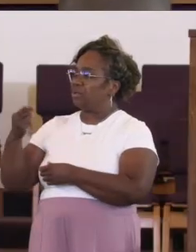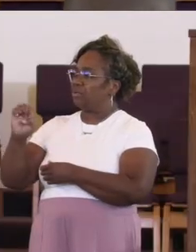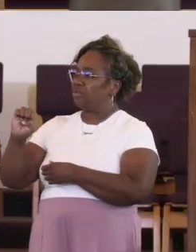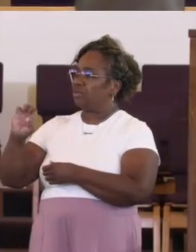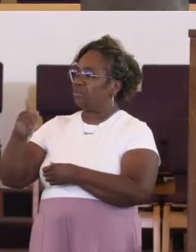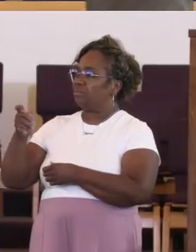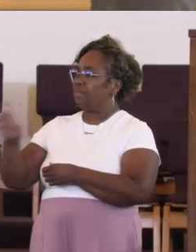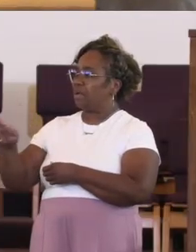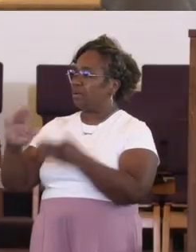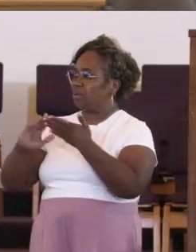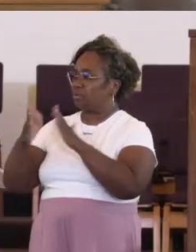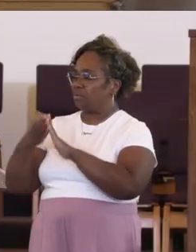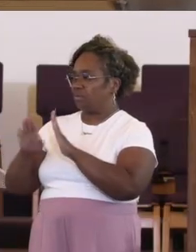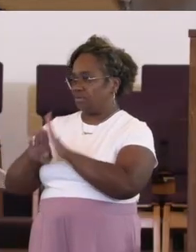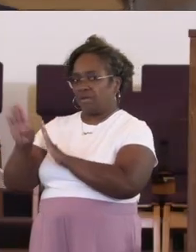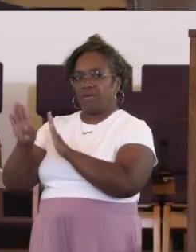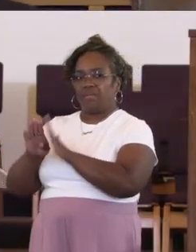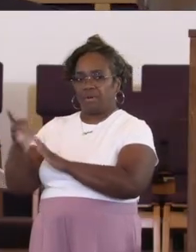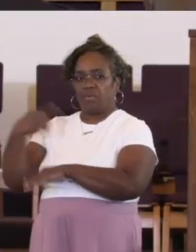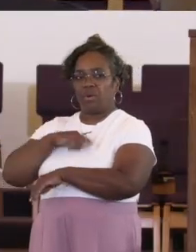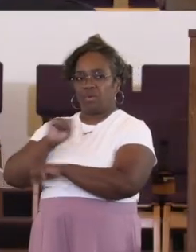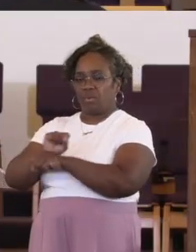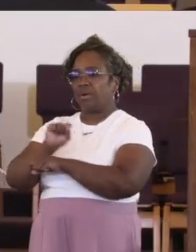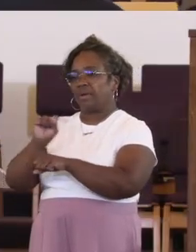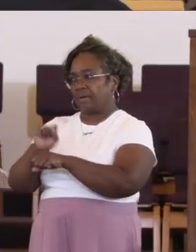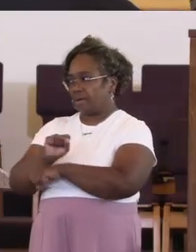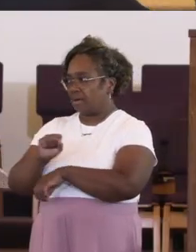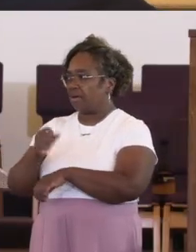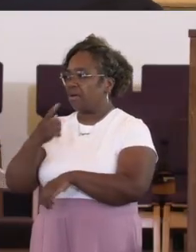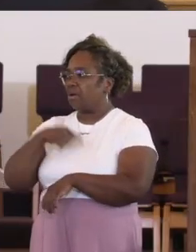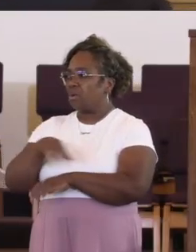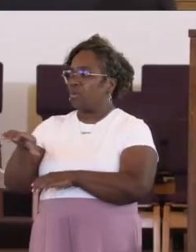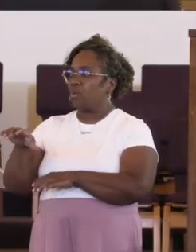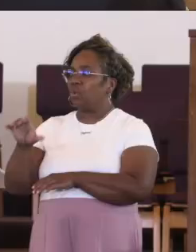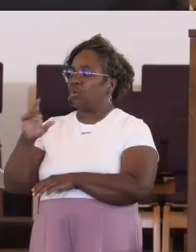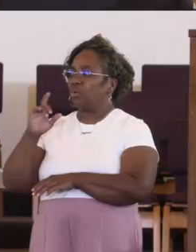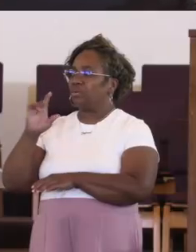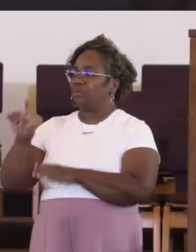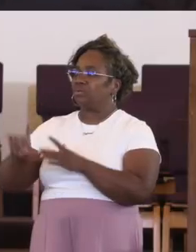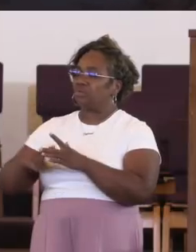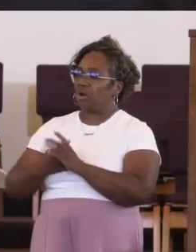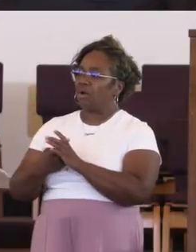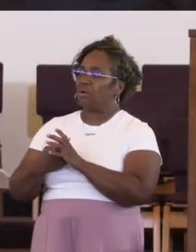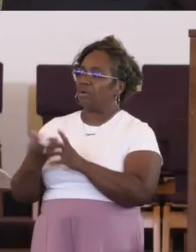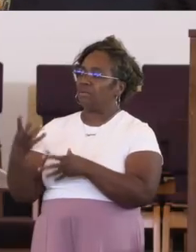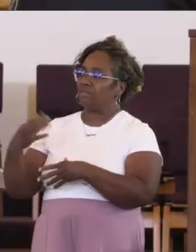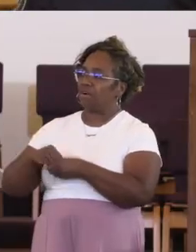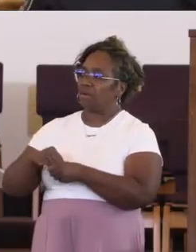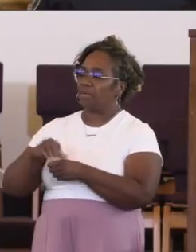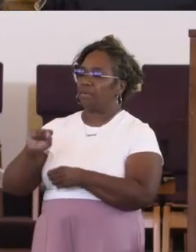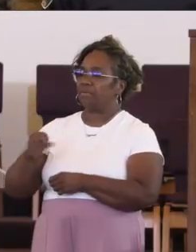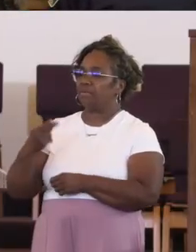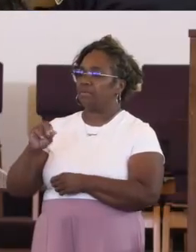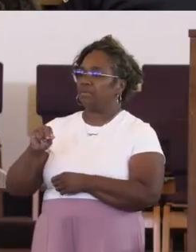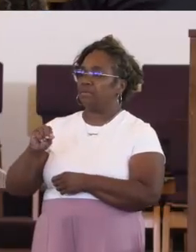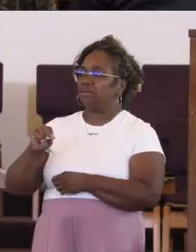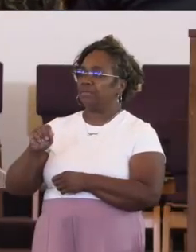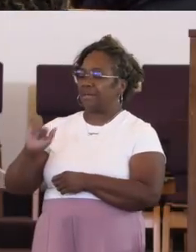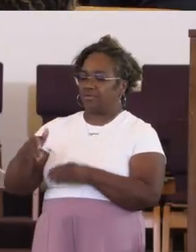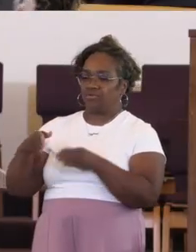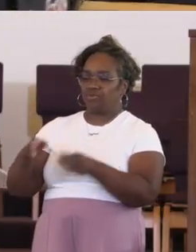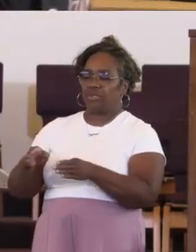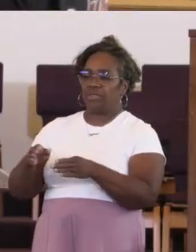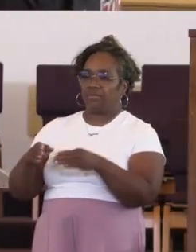community development that we're working on. So we're just starting on the engagement right at Shoemaker and LeMay.